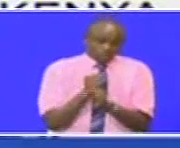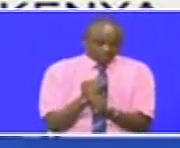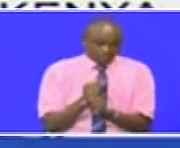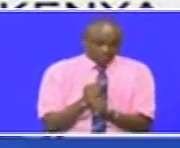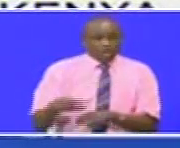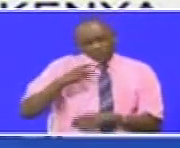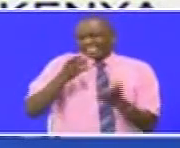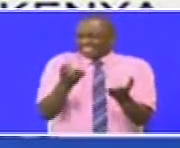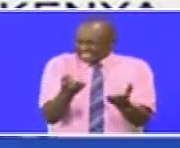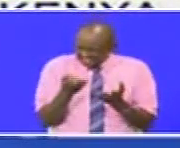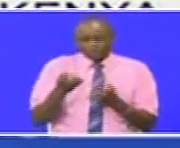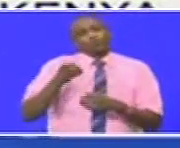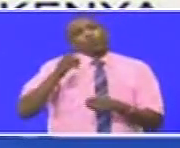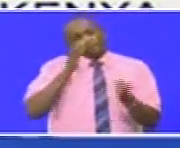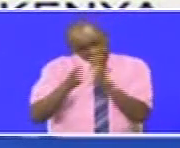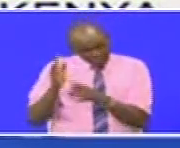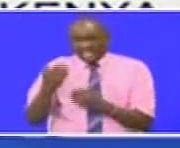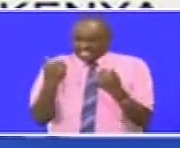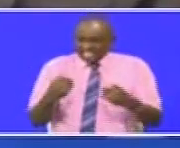prepare the younger generation